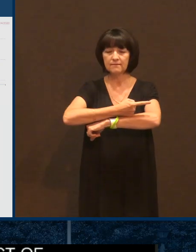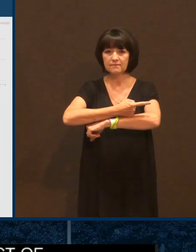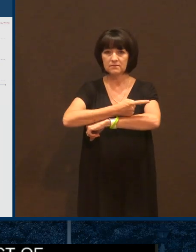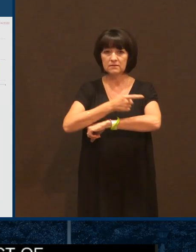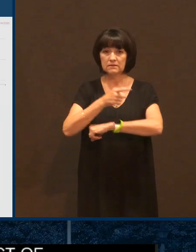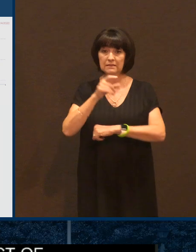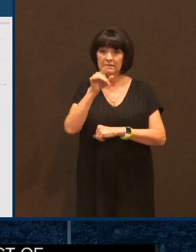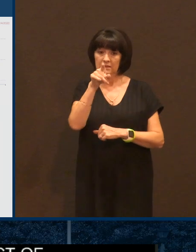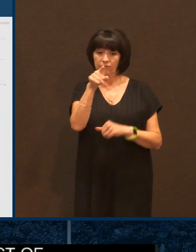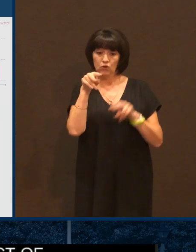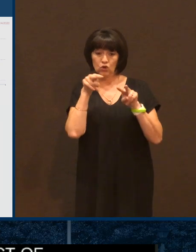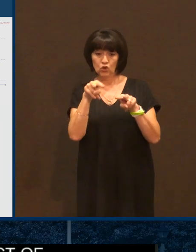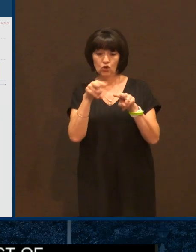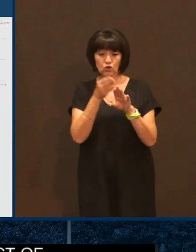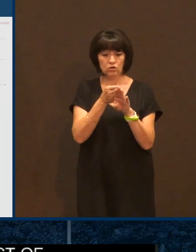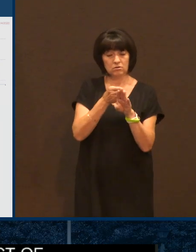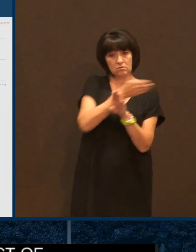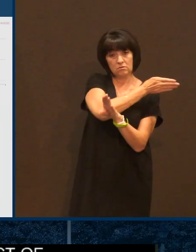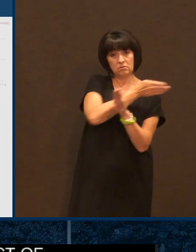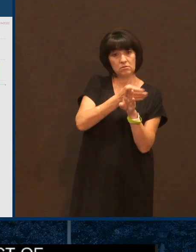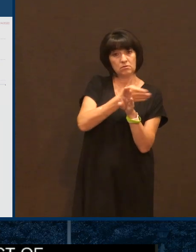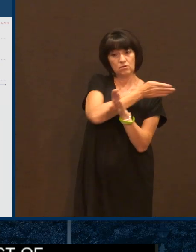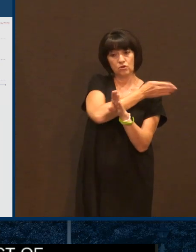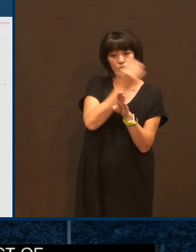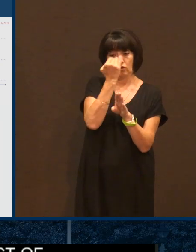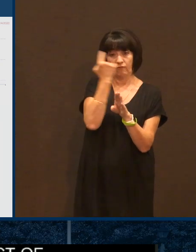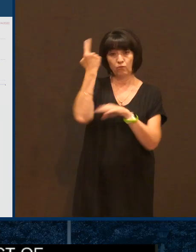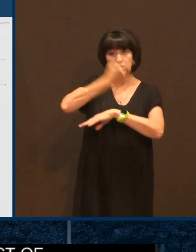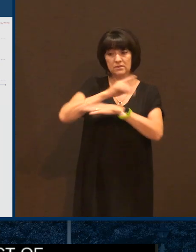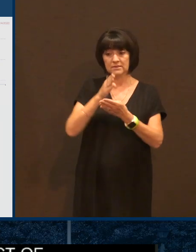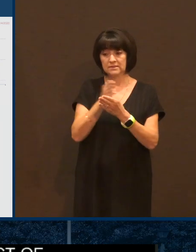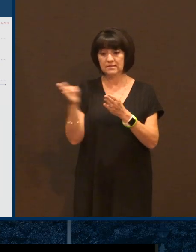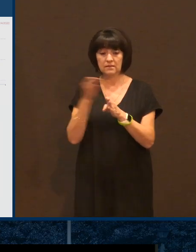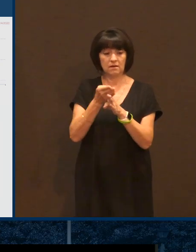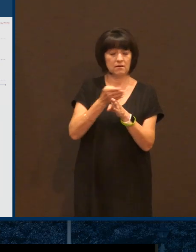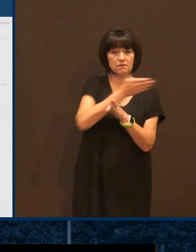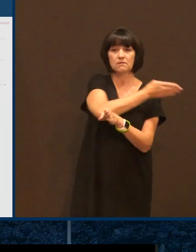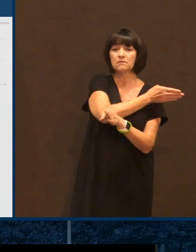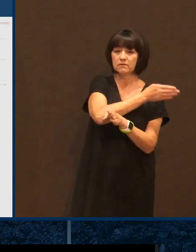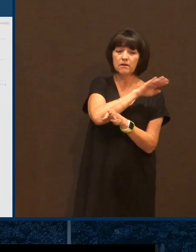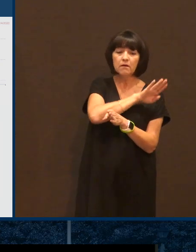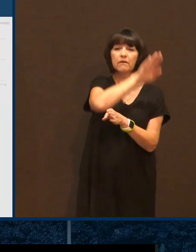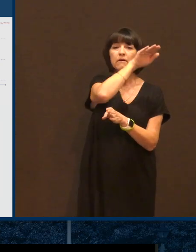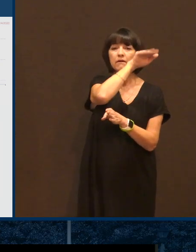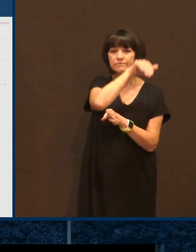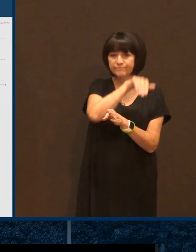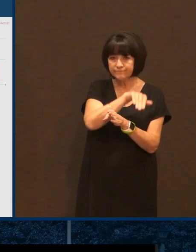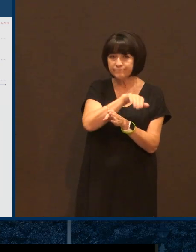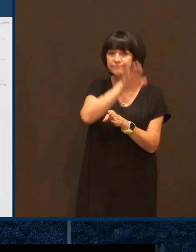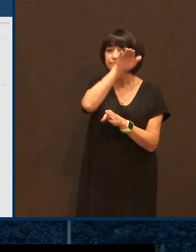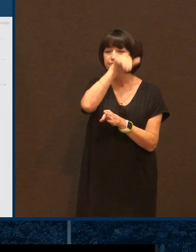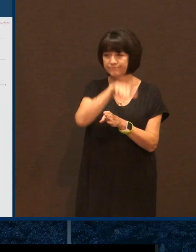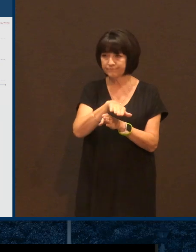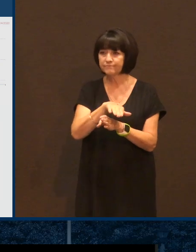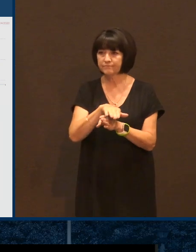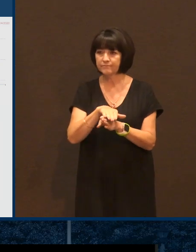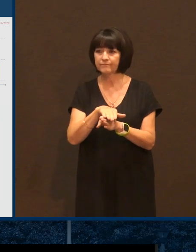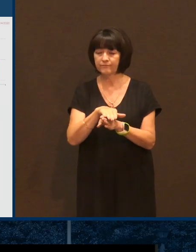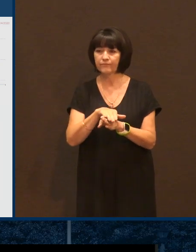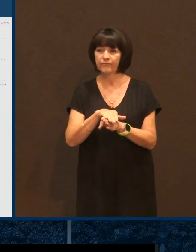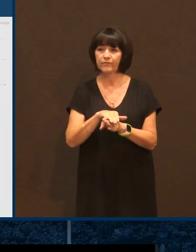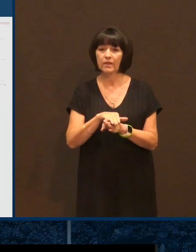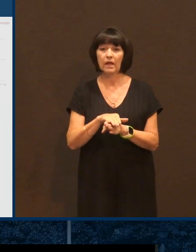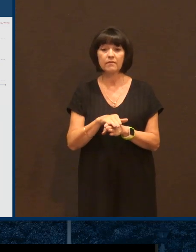another 14 days, you would see an increase, and then this slight decline, and then the new positive cases each